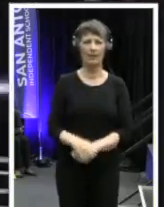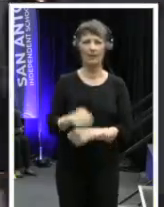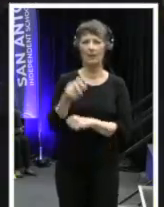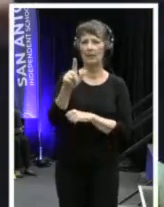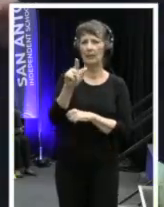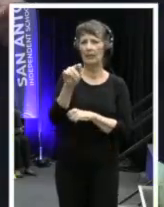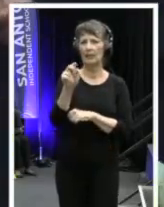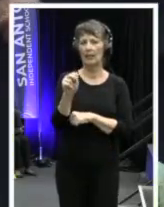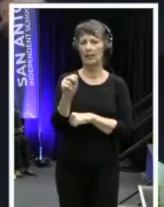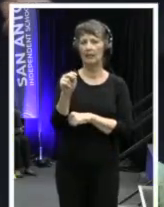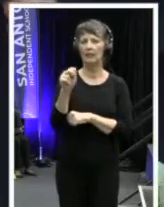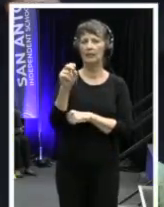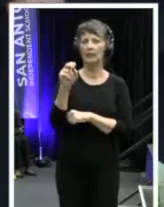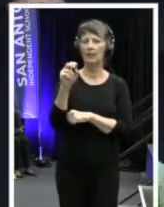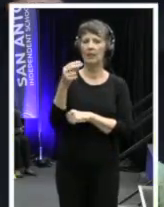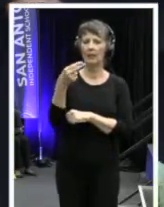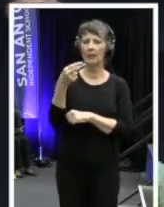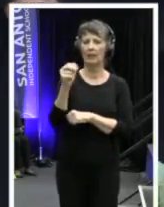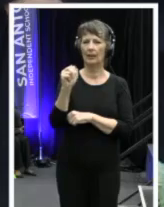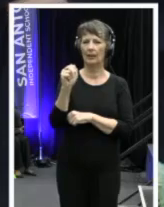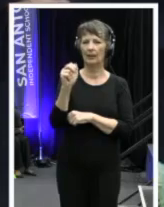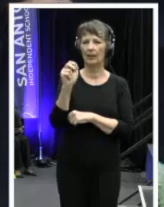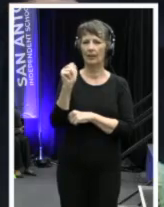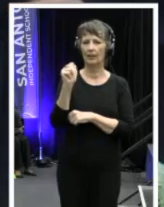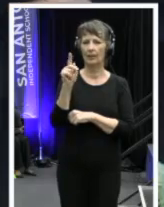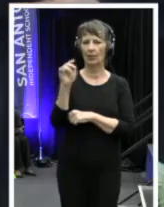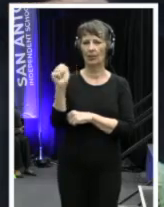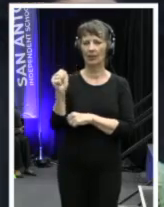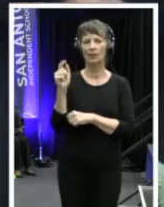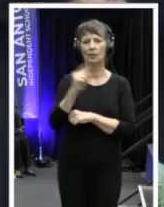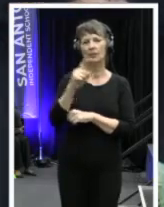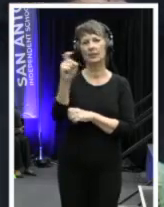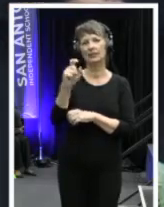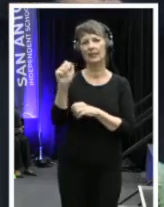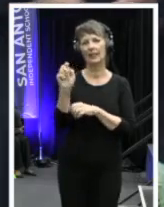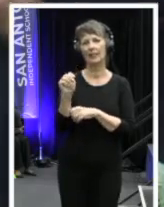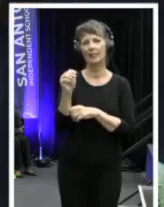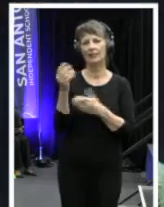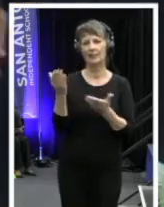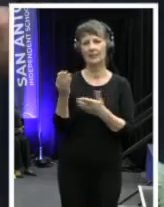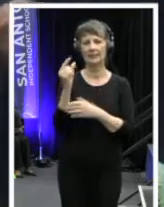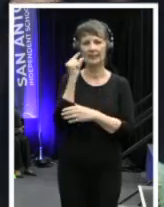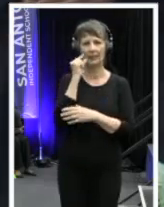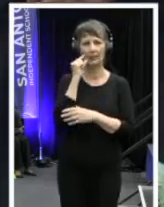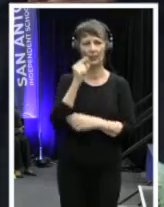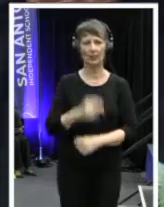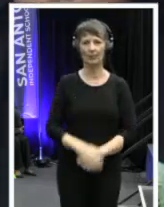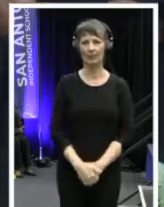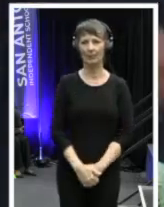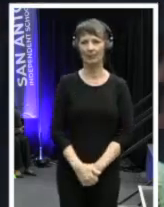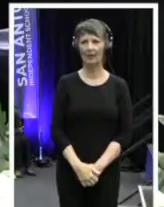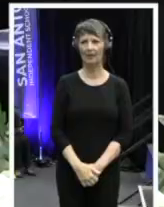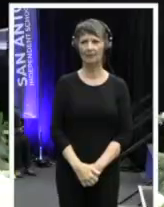Liliana Sarai Quiroga will be attending Texas A&M University at San Antonio.